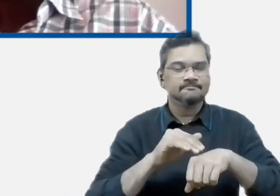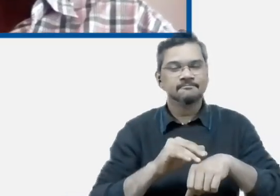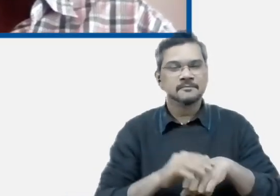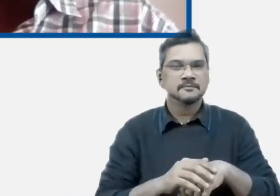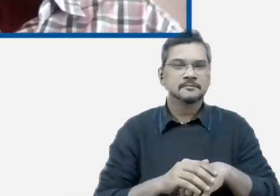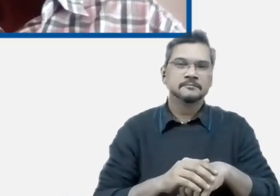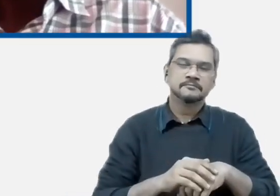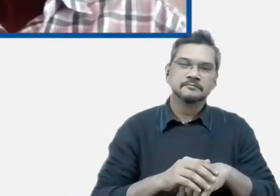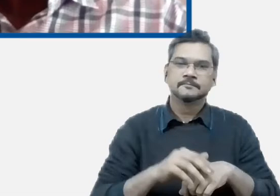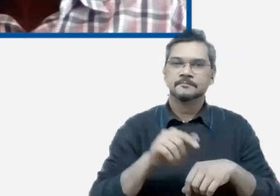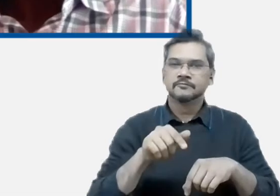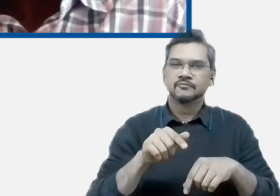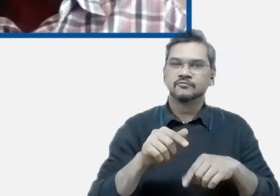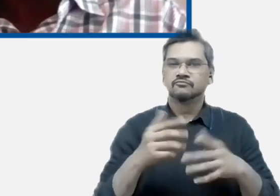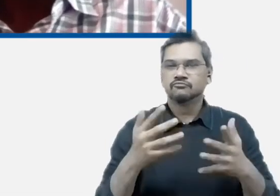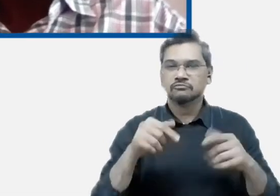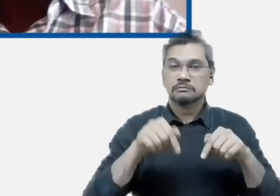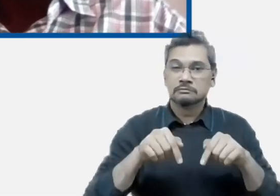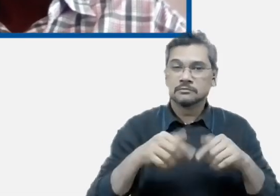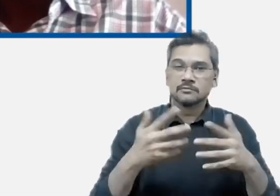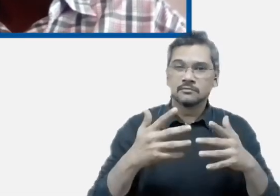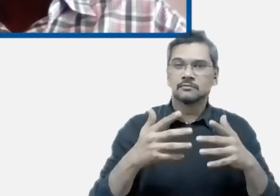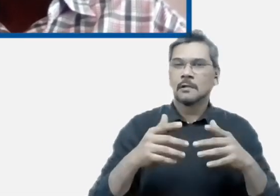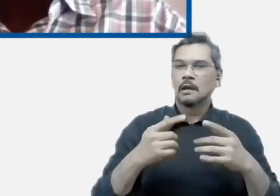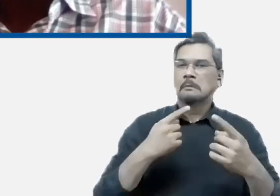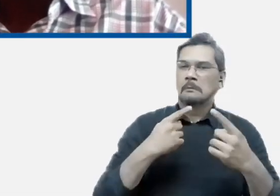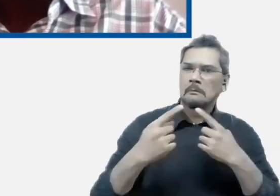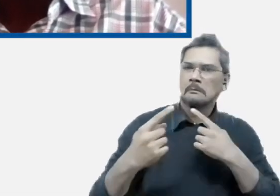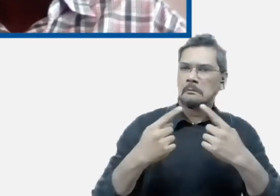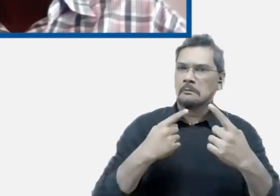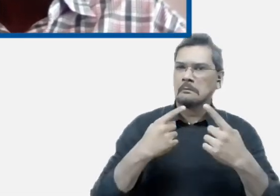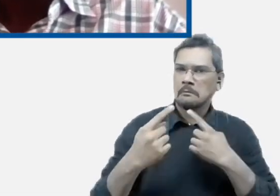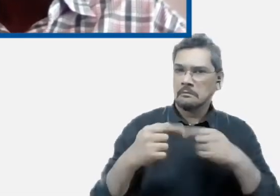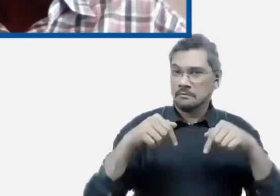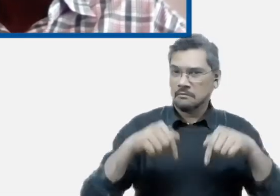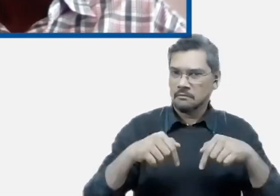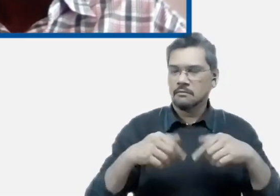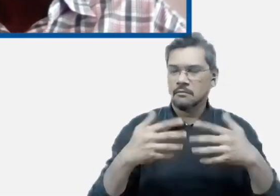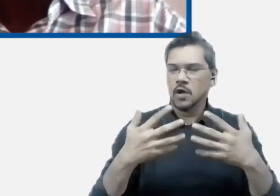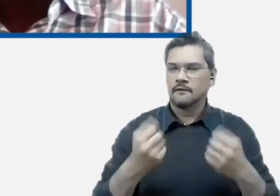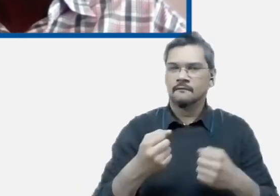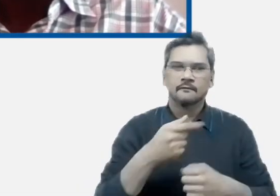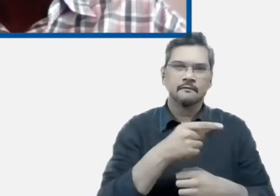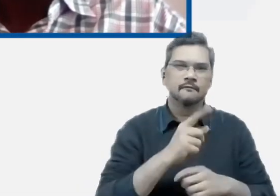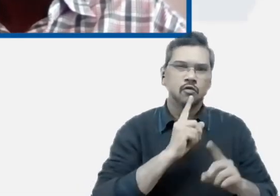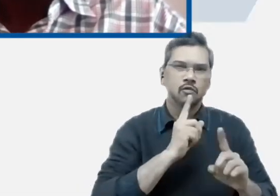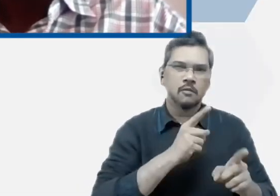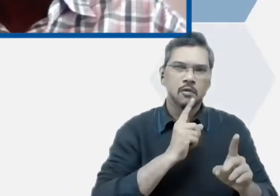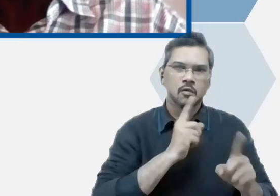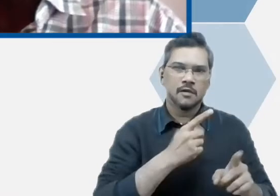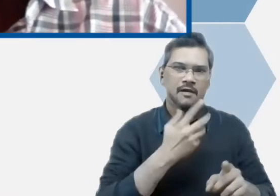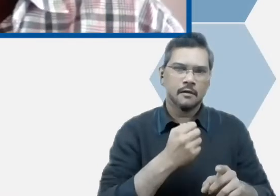if there's a couple of comments. Yes, please. So we'll just pause here for a second, and let me just begin with